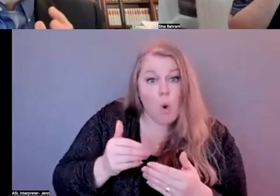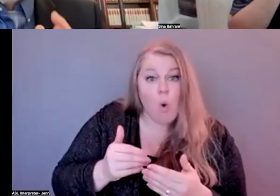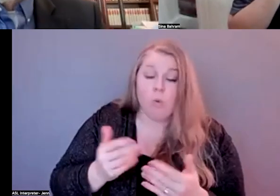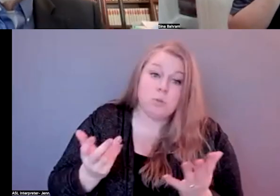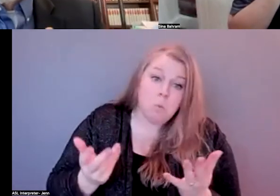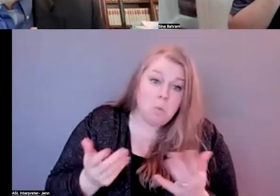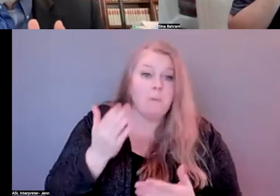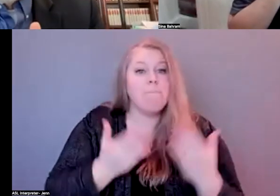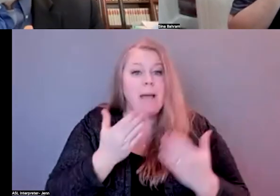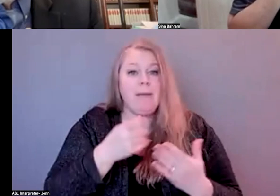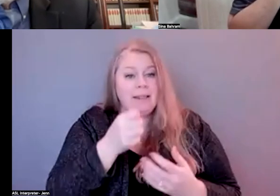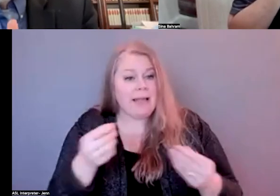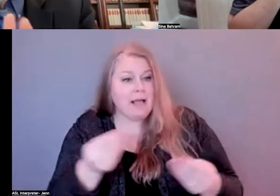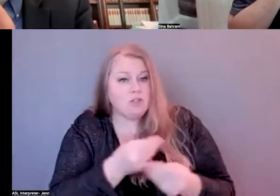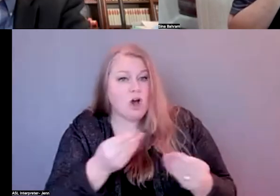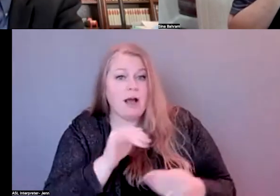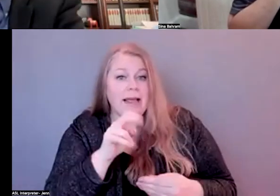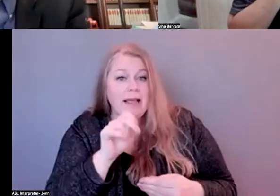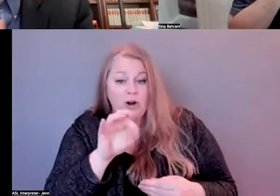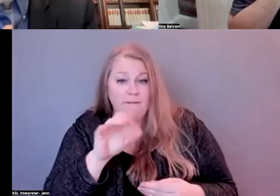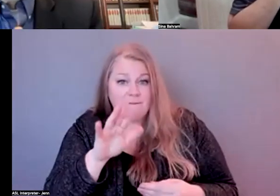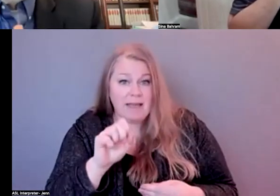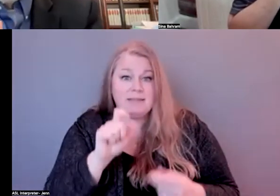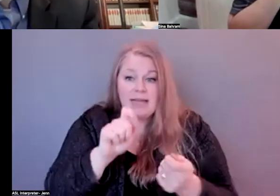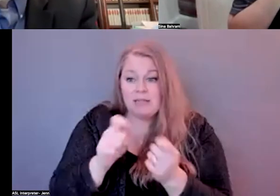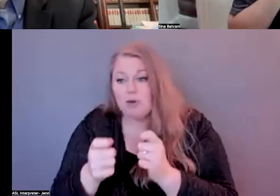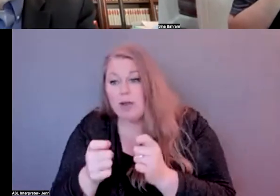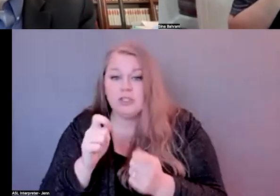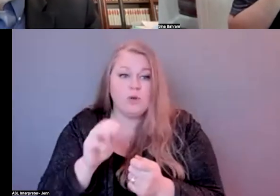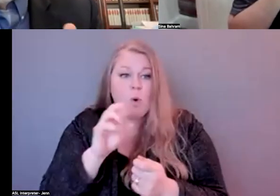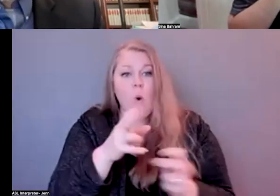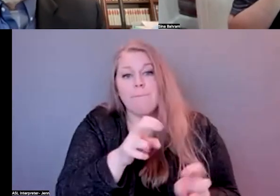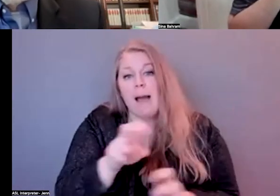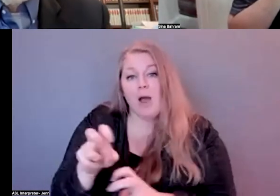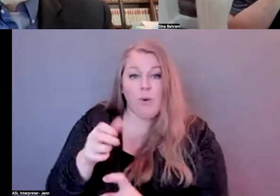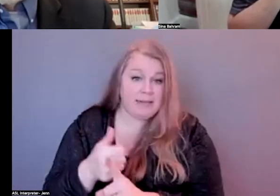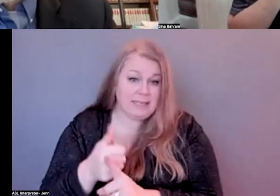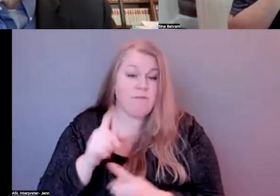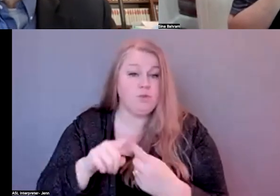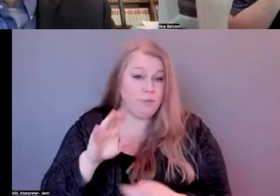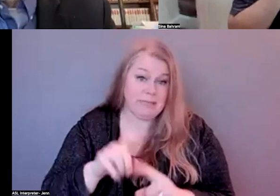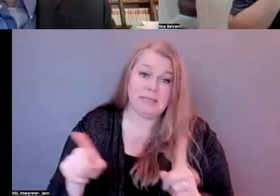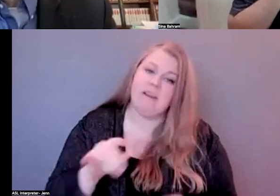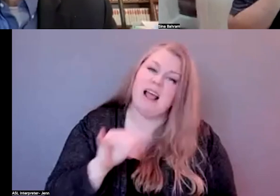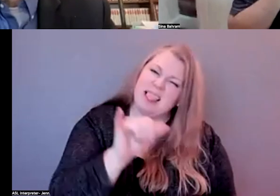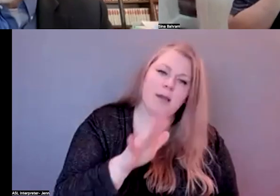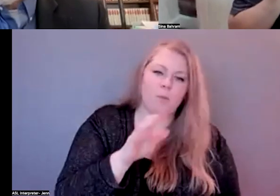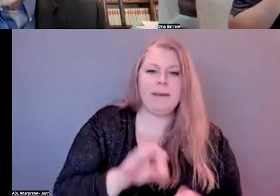would talk and an interface may decide that a different one, or it will migrate itself to be different. And that's going to be